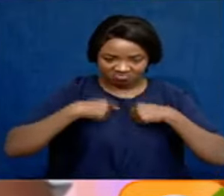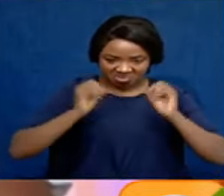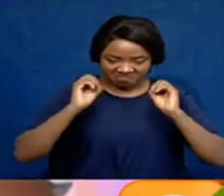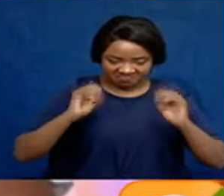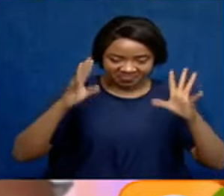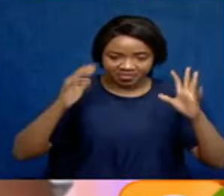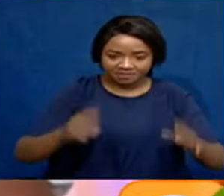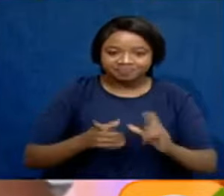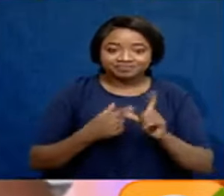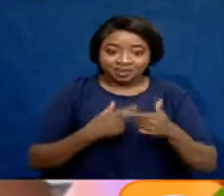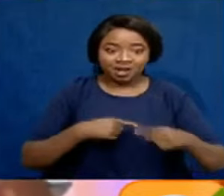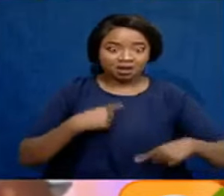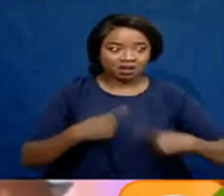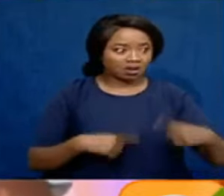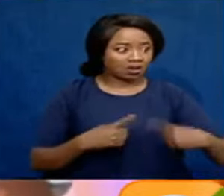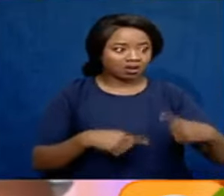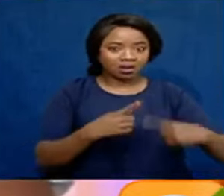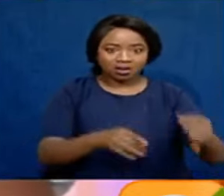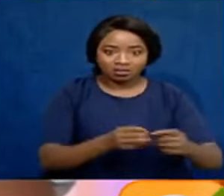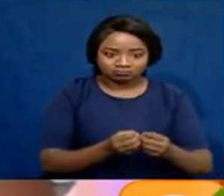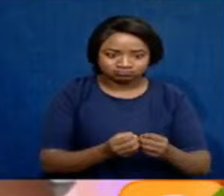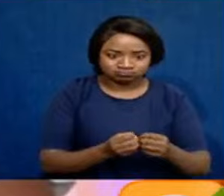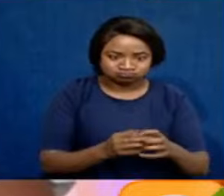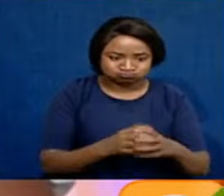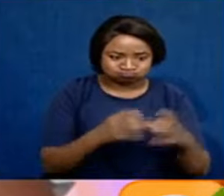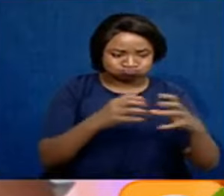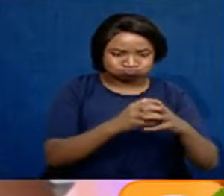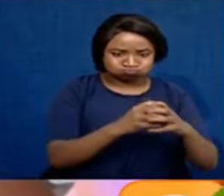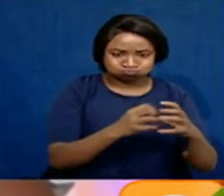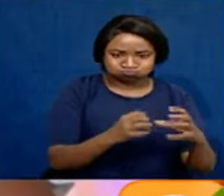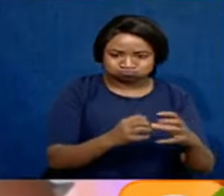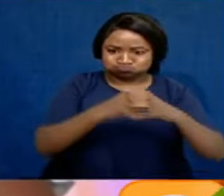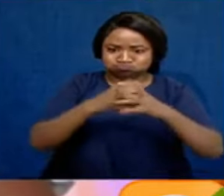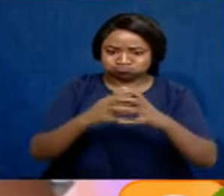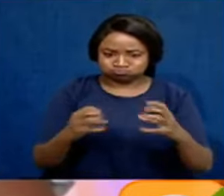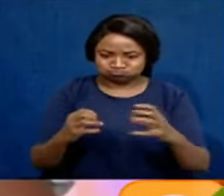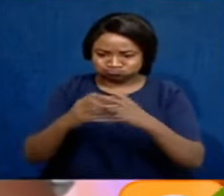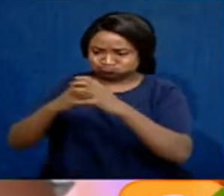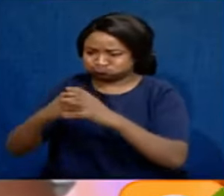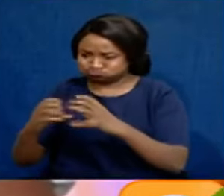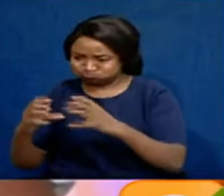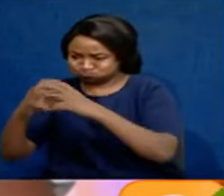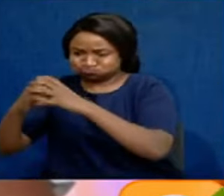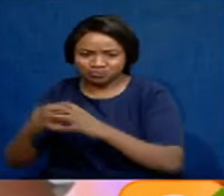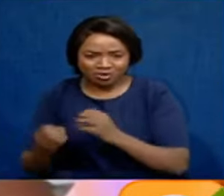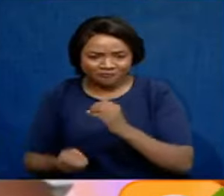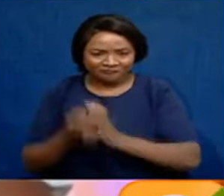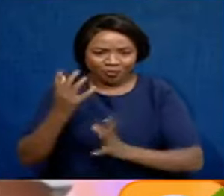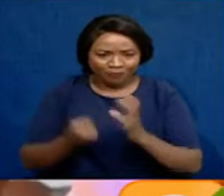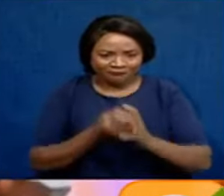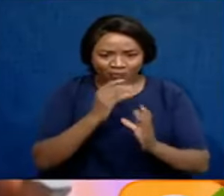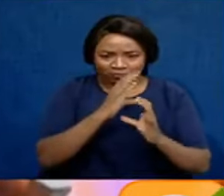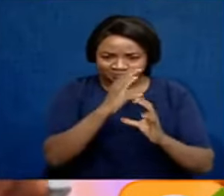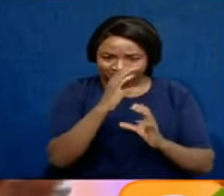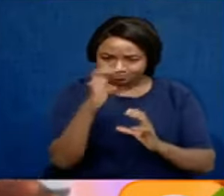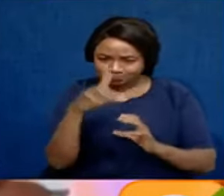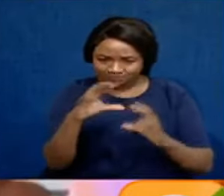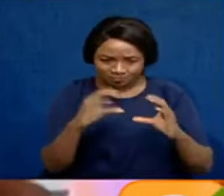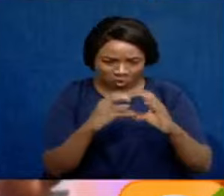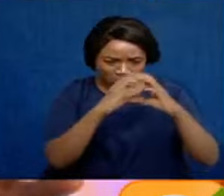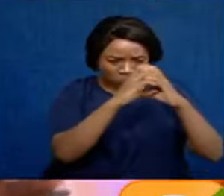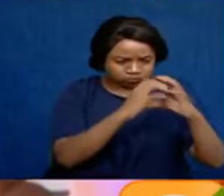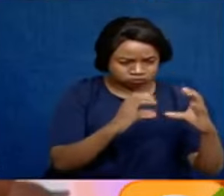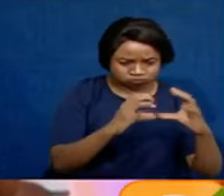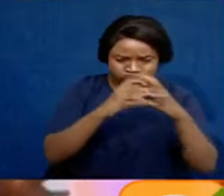reproducing themselves without limitations. And that is what is called a cancer. We say the cancer cells keep